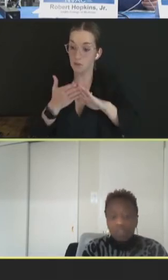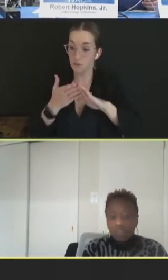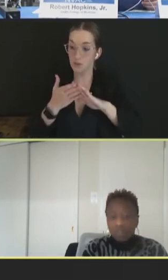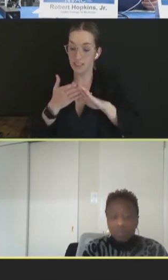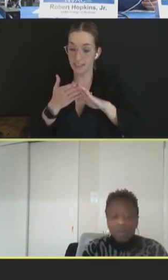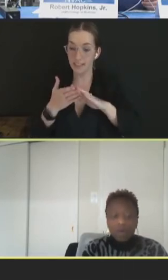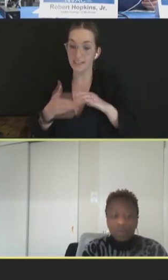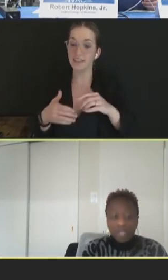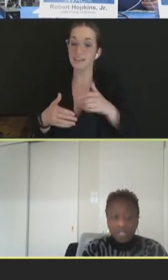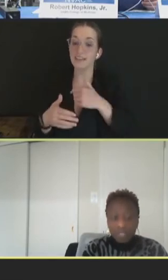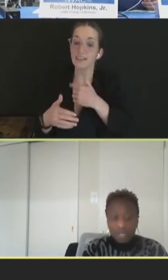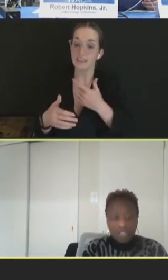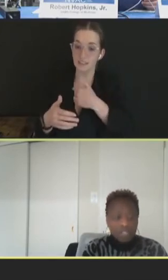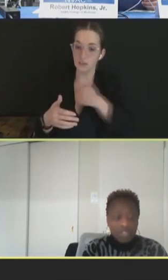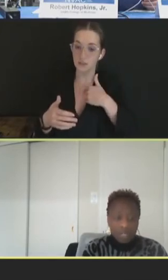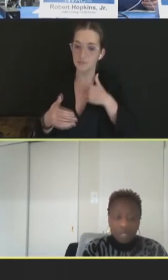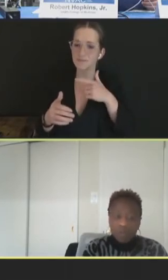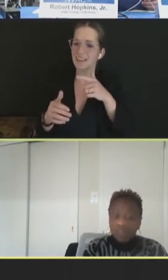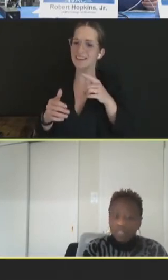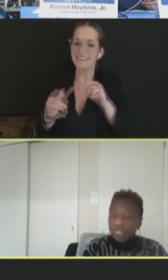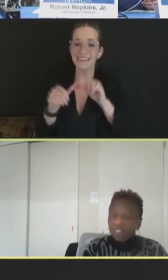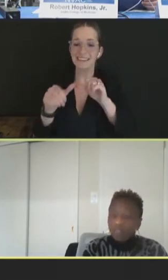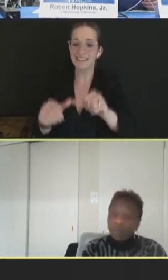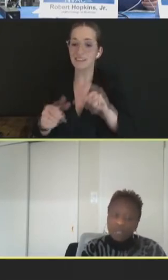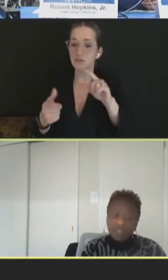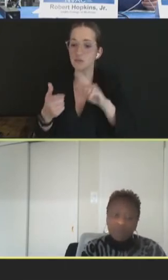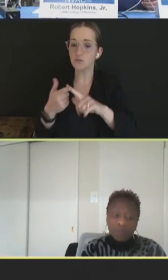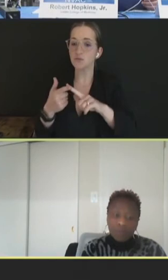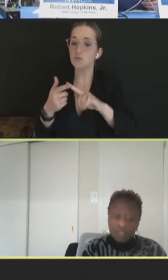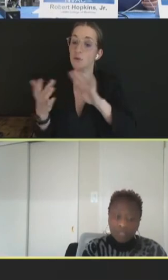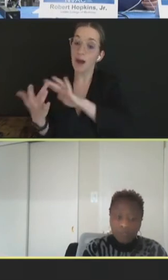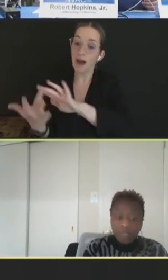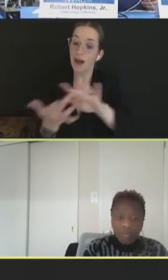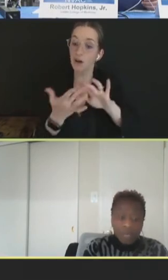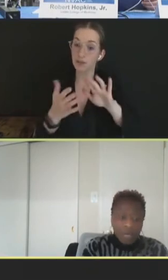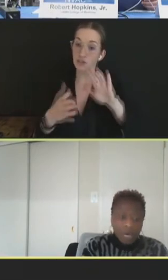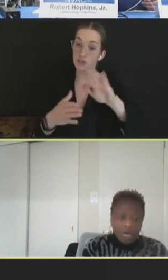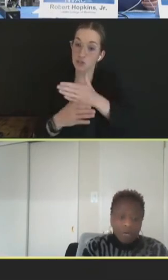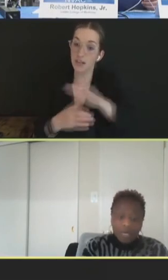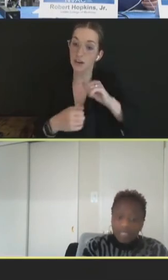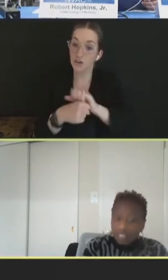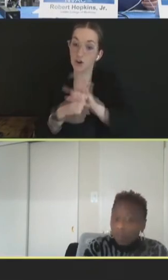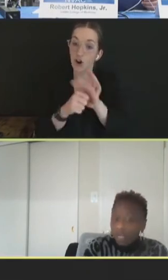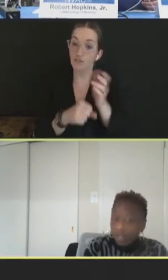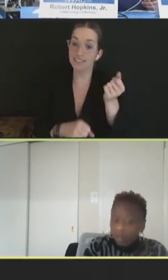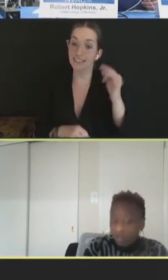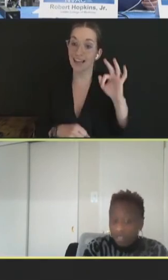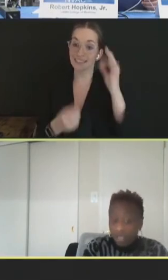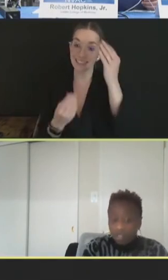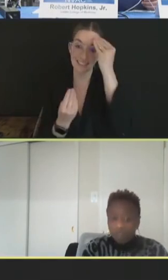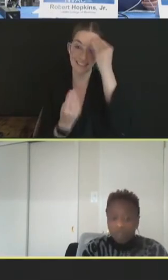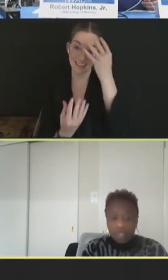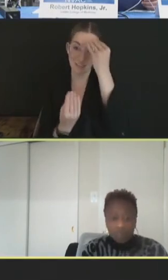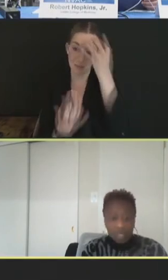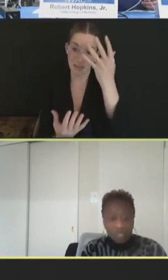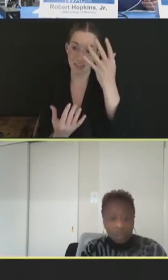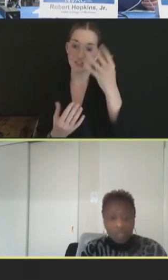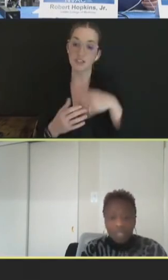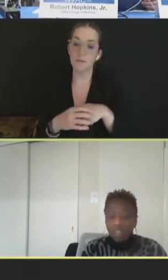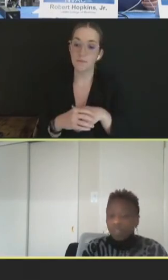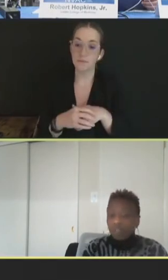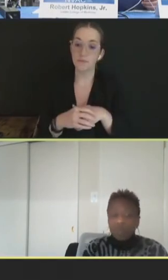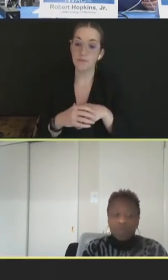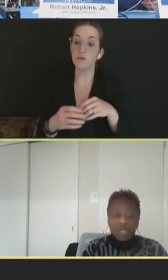force continues to outreach and share COVID-19 product information, anticipated authorization, as well